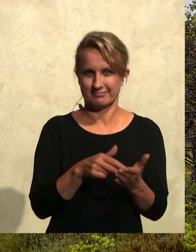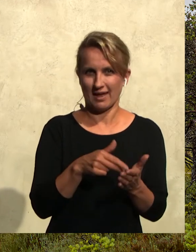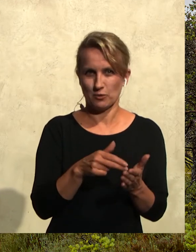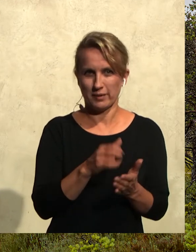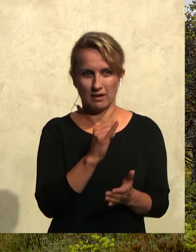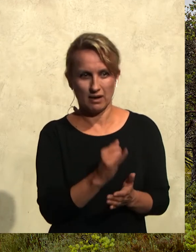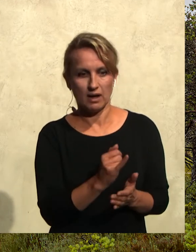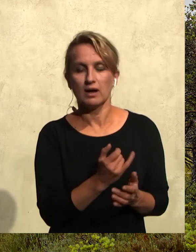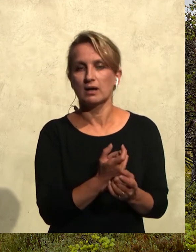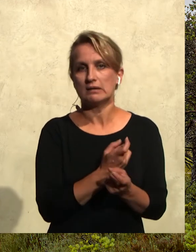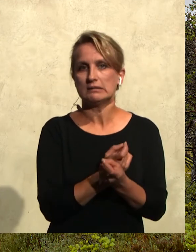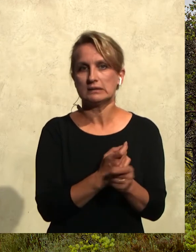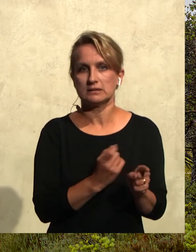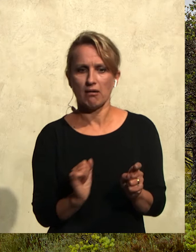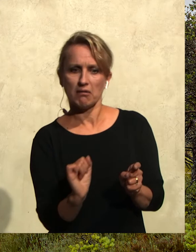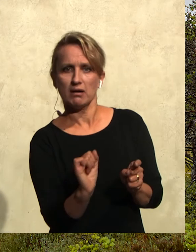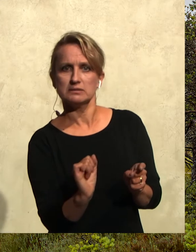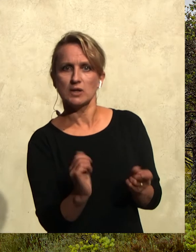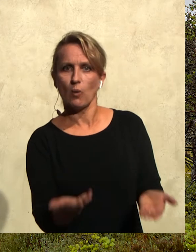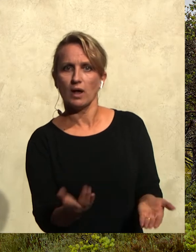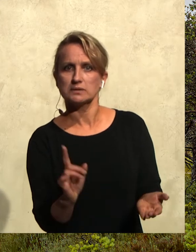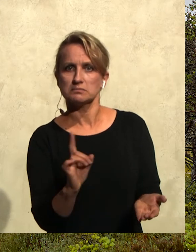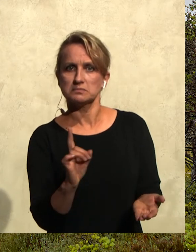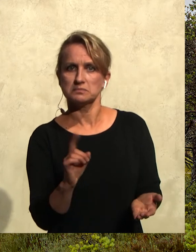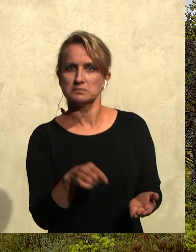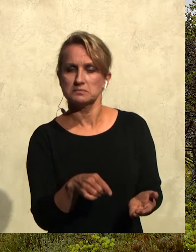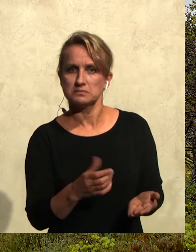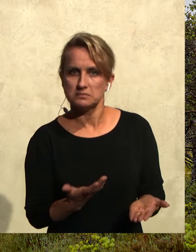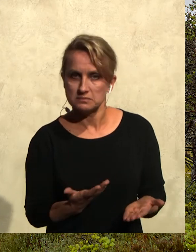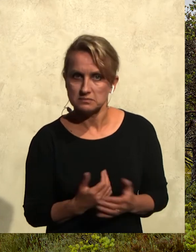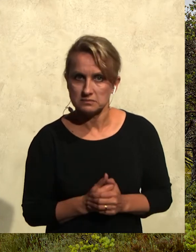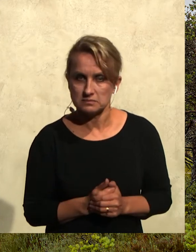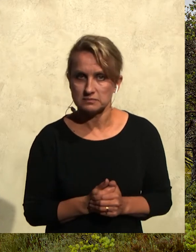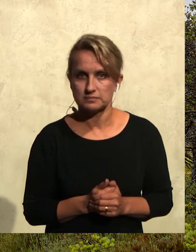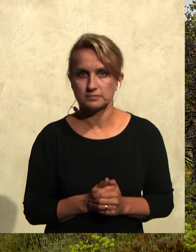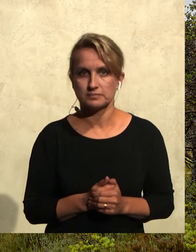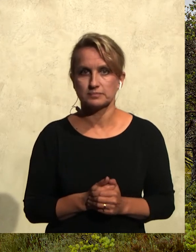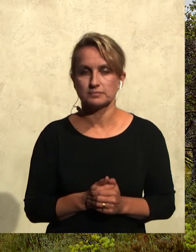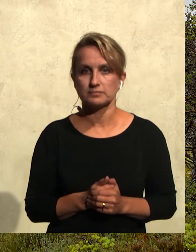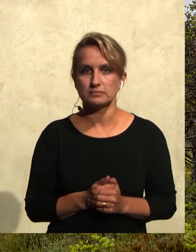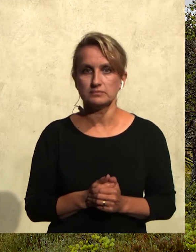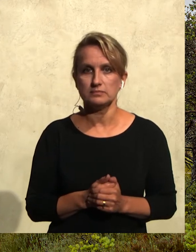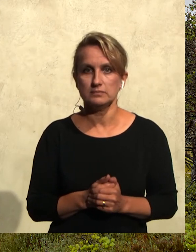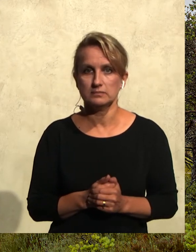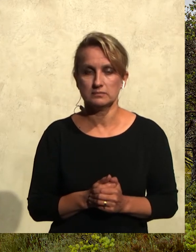correspond to that, the other, flipping the other side of the coin, which is to ensure that children grow up in secure and